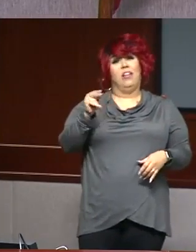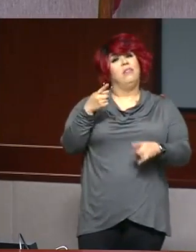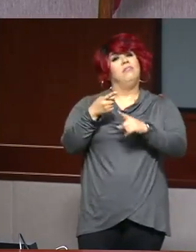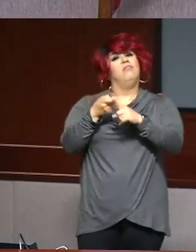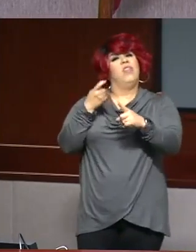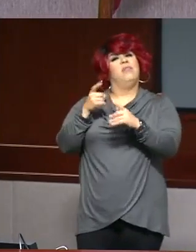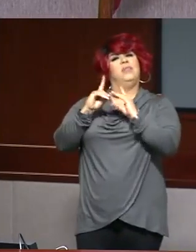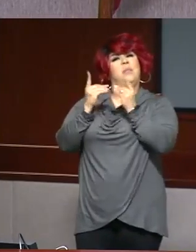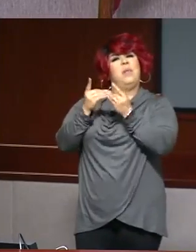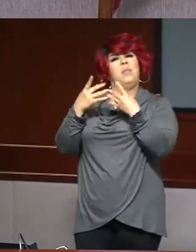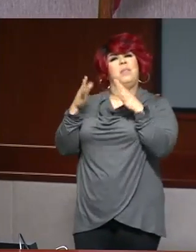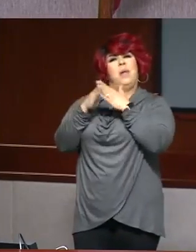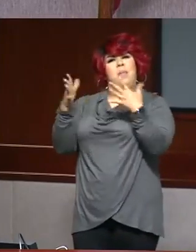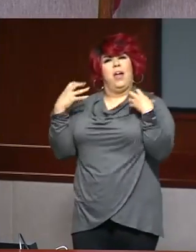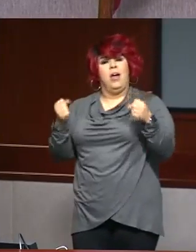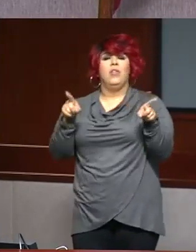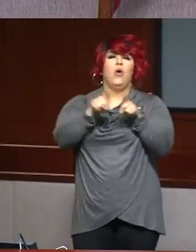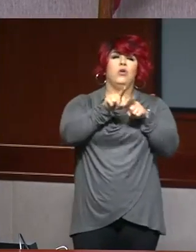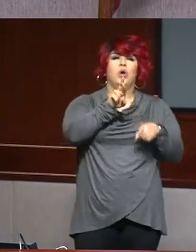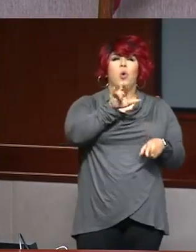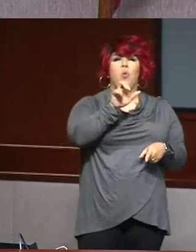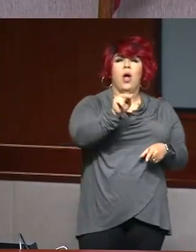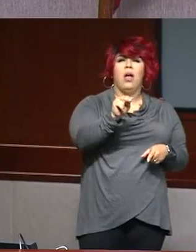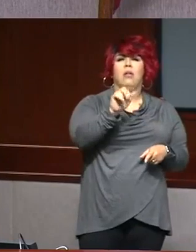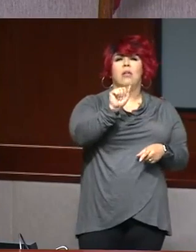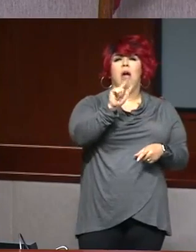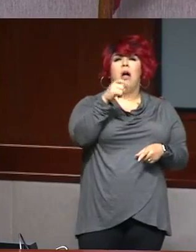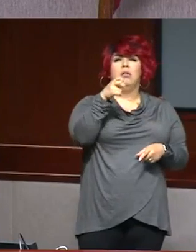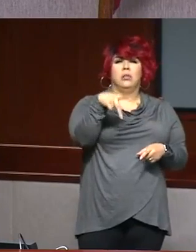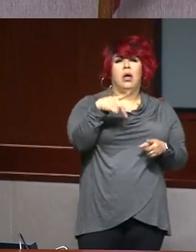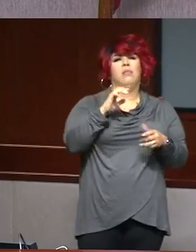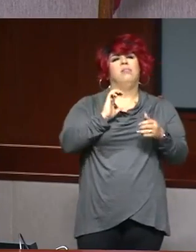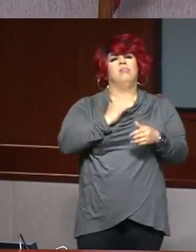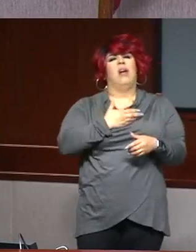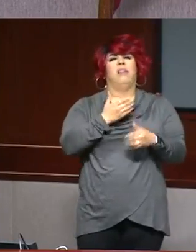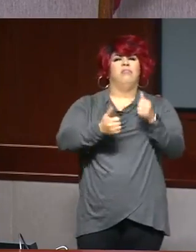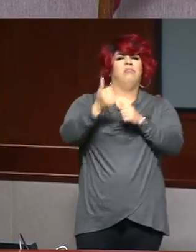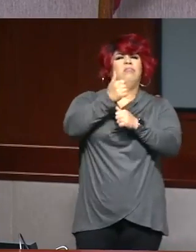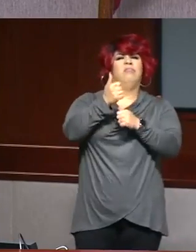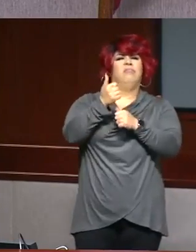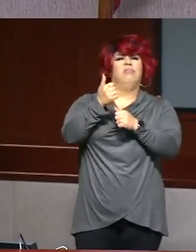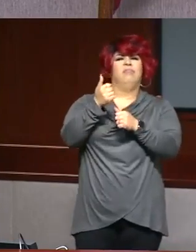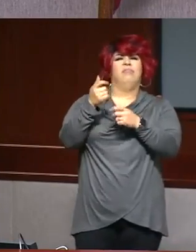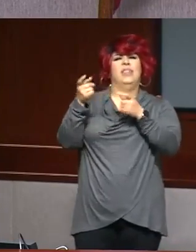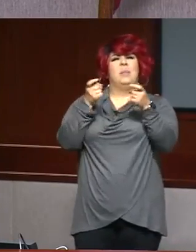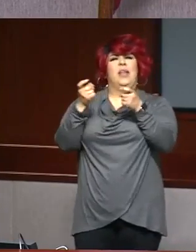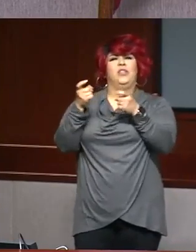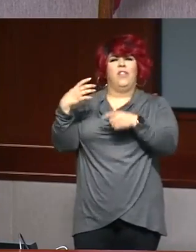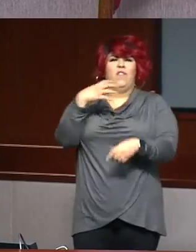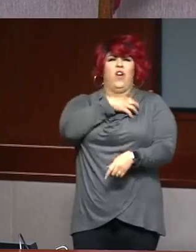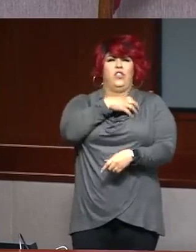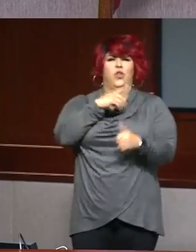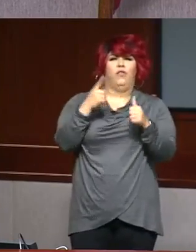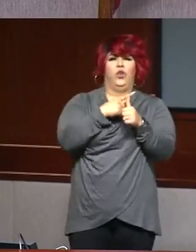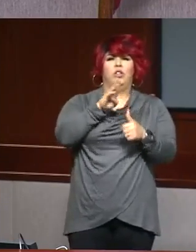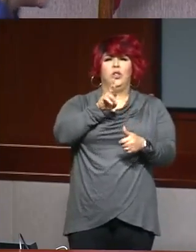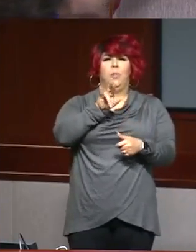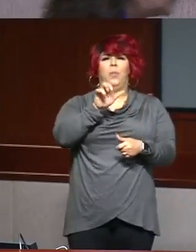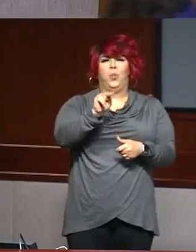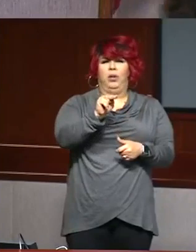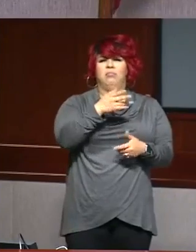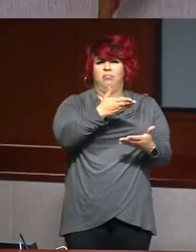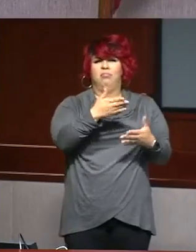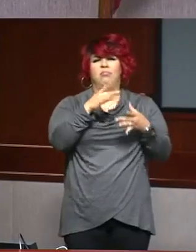Public Health and Ryan Alsop, our Chief Administrative Officer. So first I'm going to hand it to Bryn for an update from Public Health.